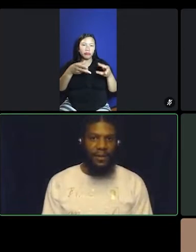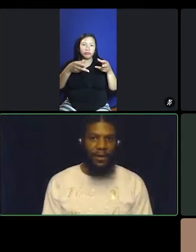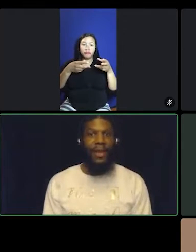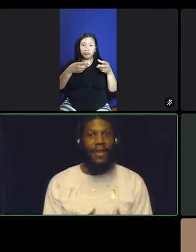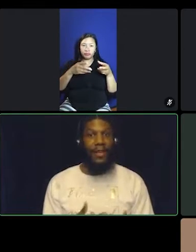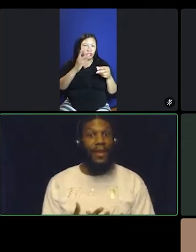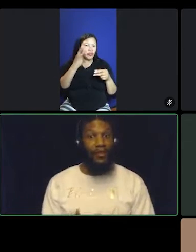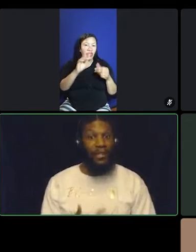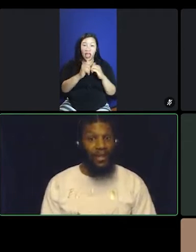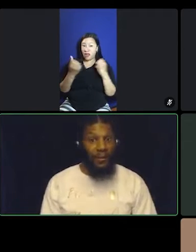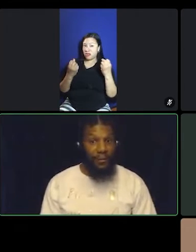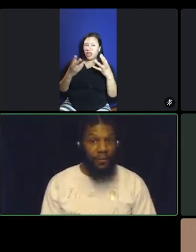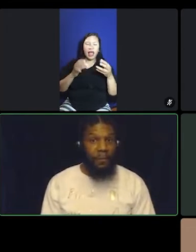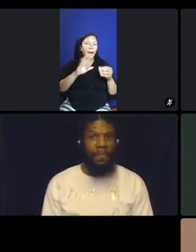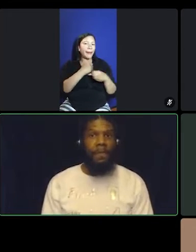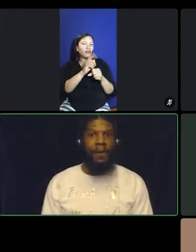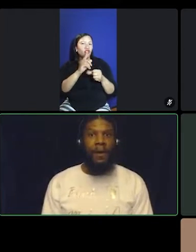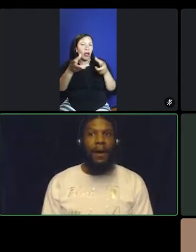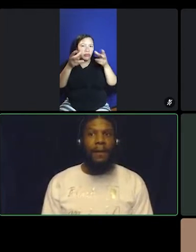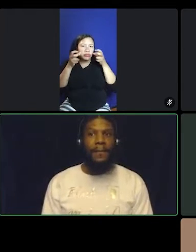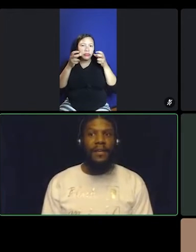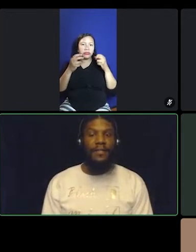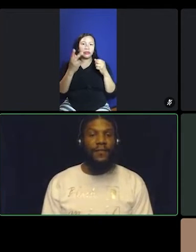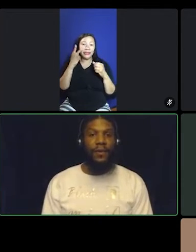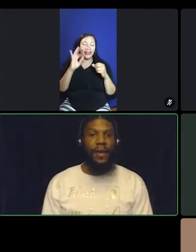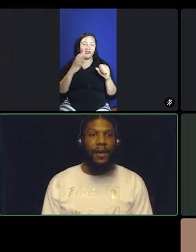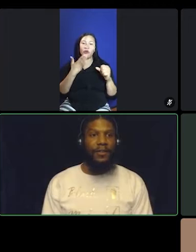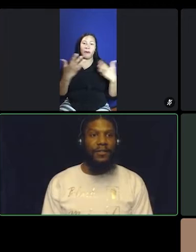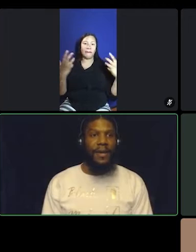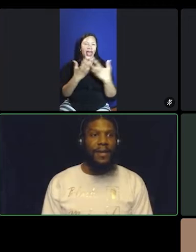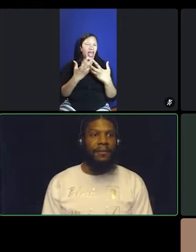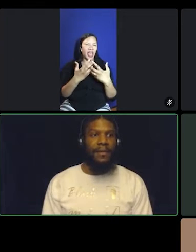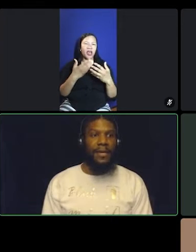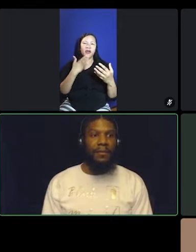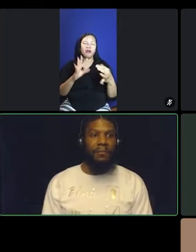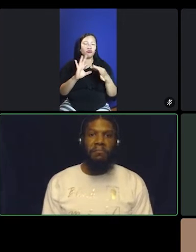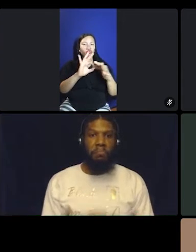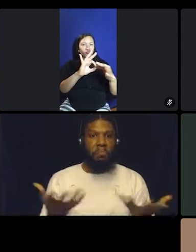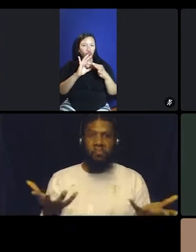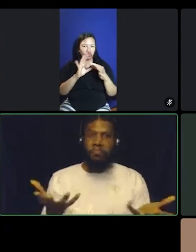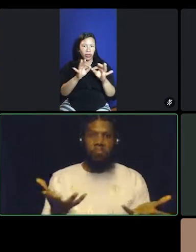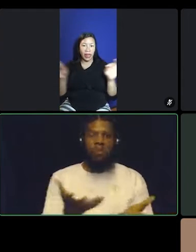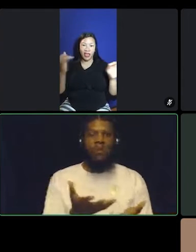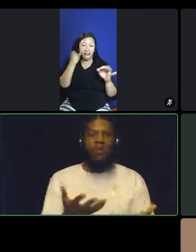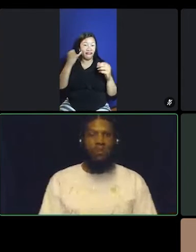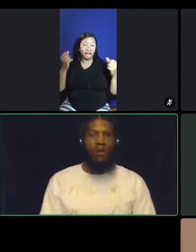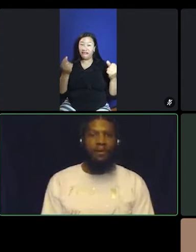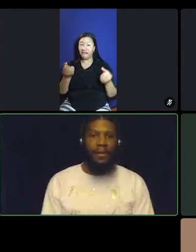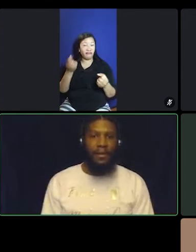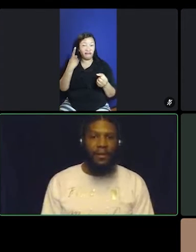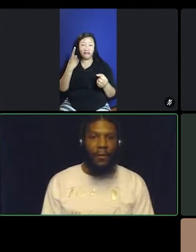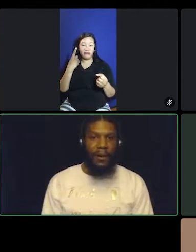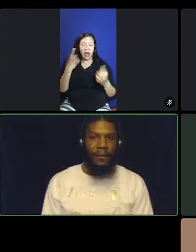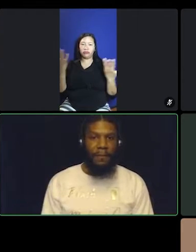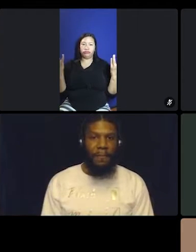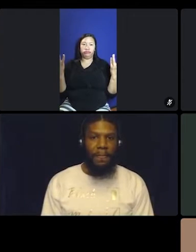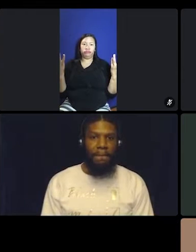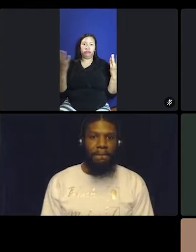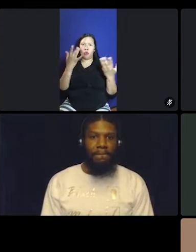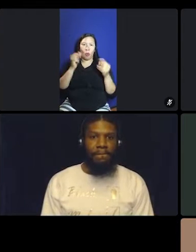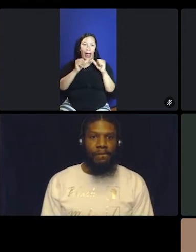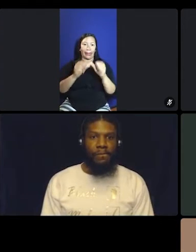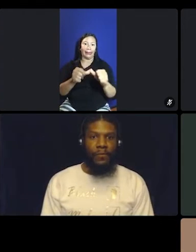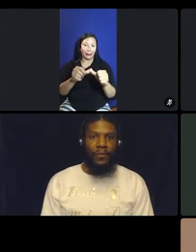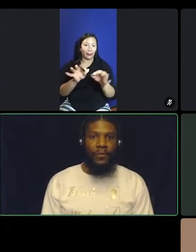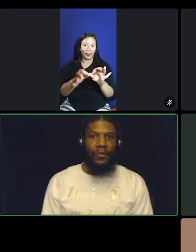things like that on like a language level. Because if you can't understand, then there's no point in being there, right?